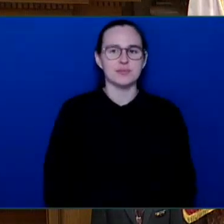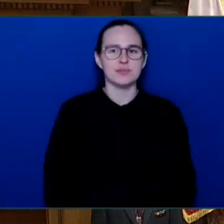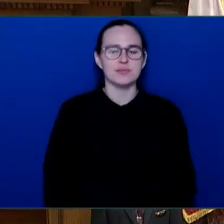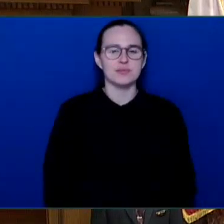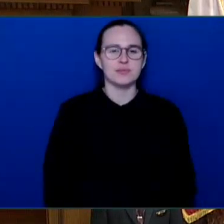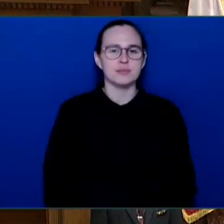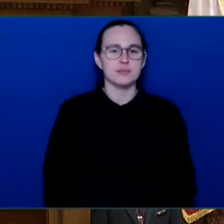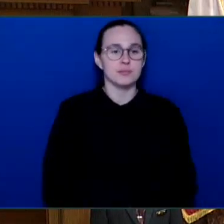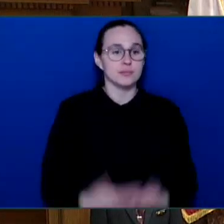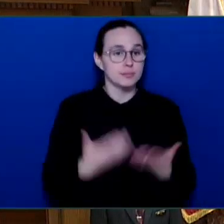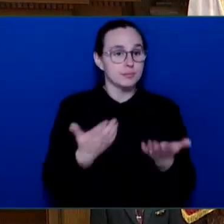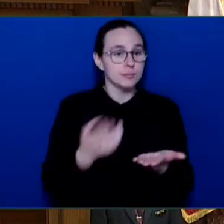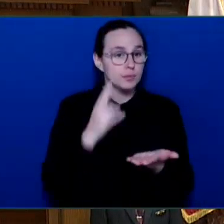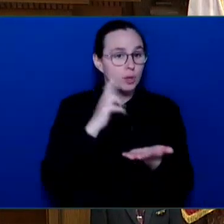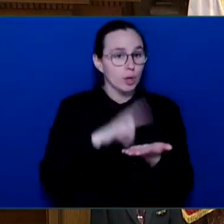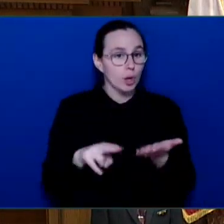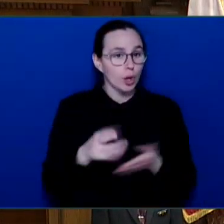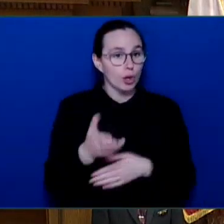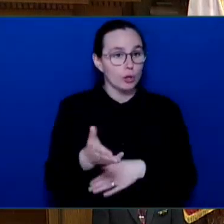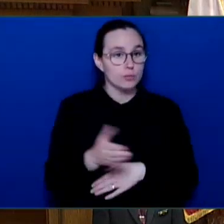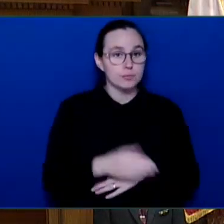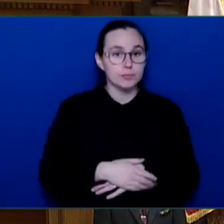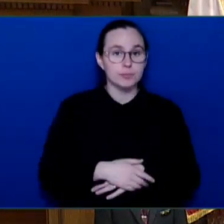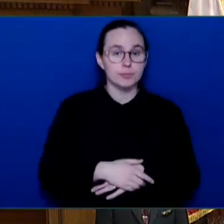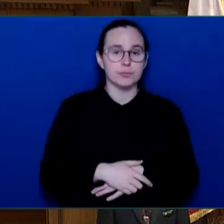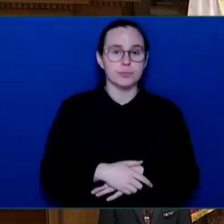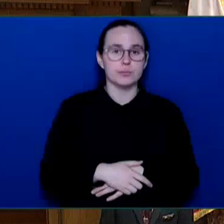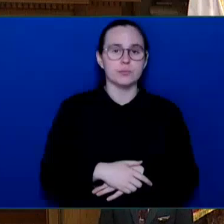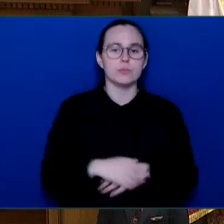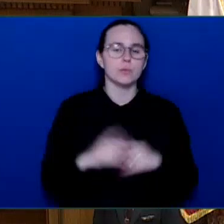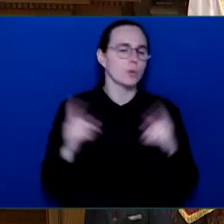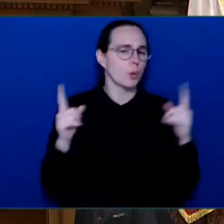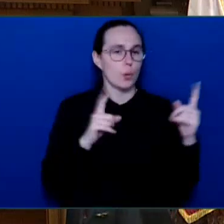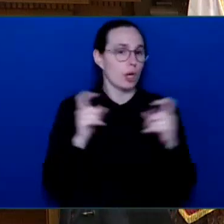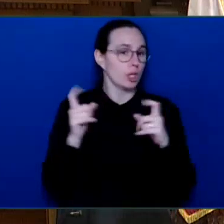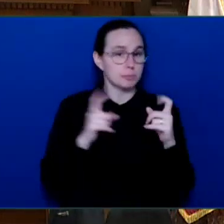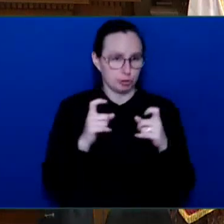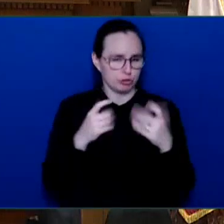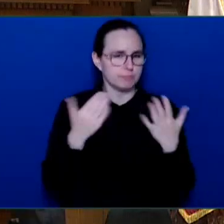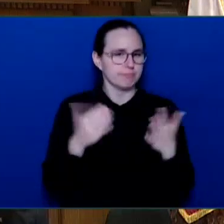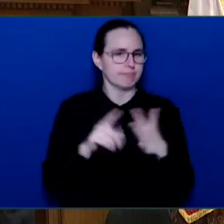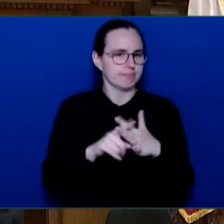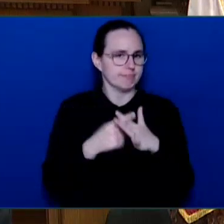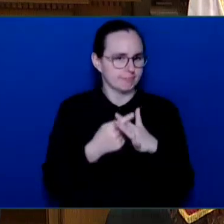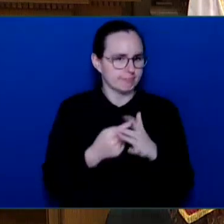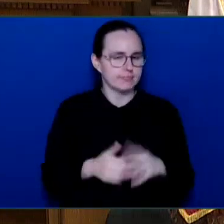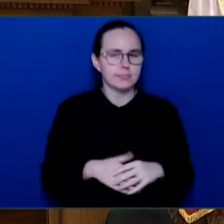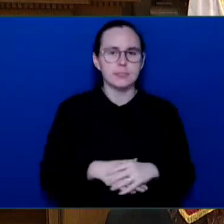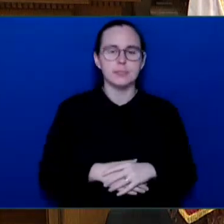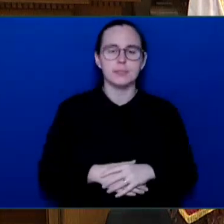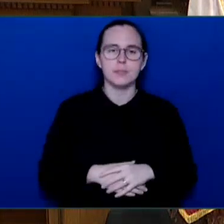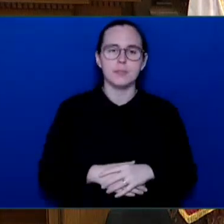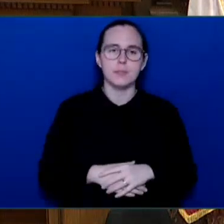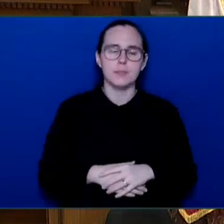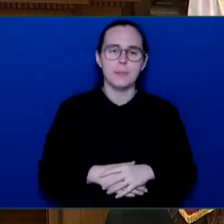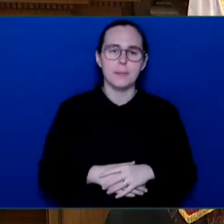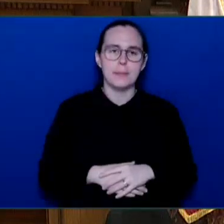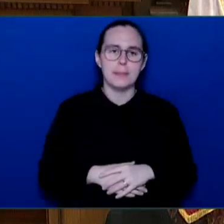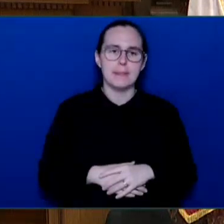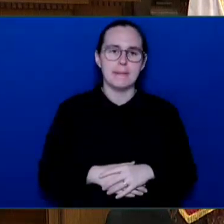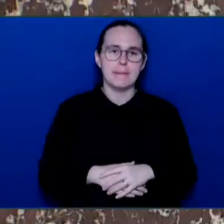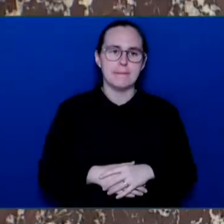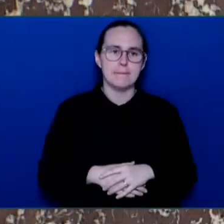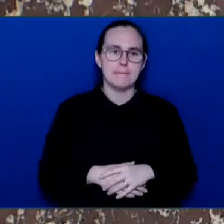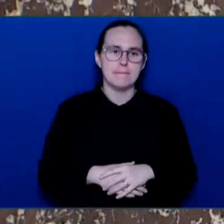Oral questions by members. Member for Kamloops North Thompson. Thank you, Mr. Speaker. Well, we know, based